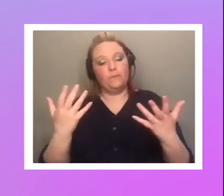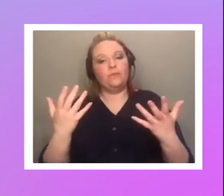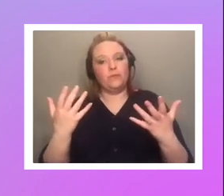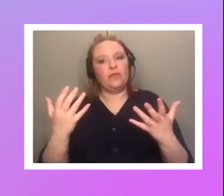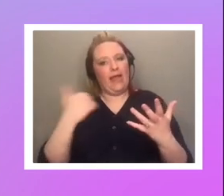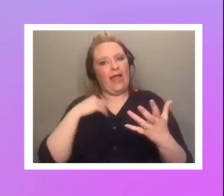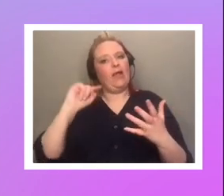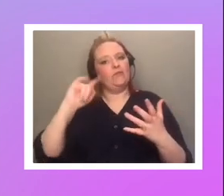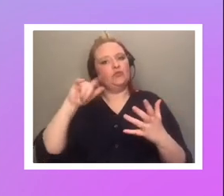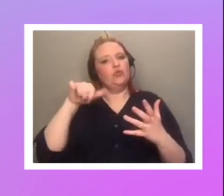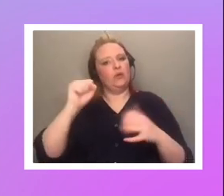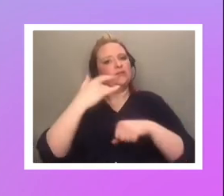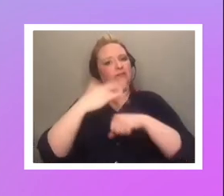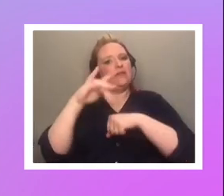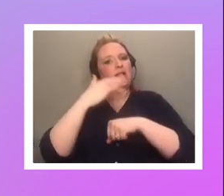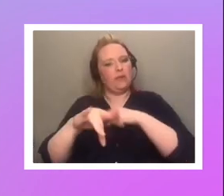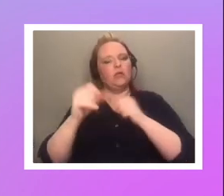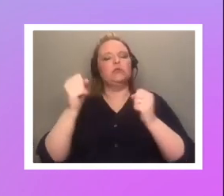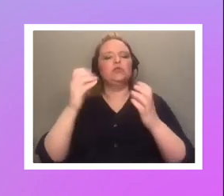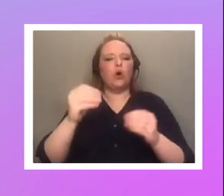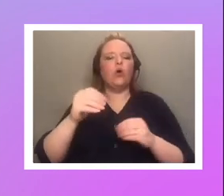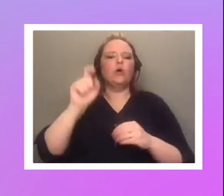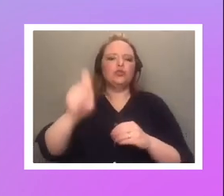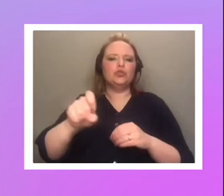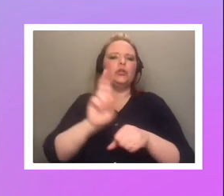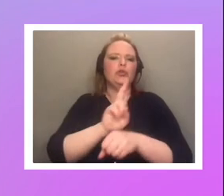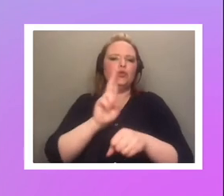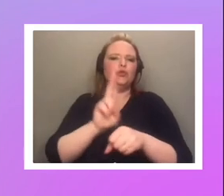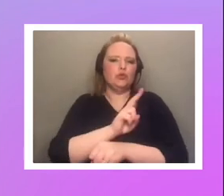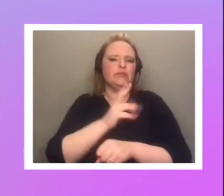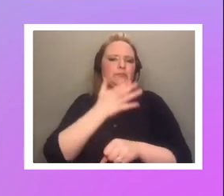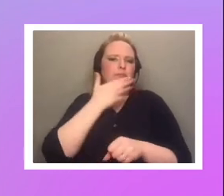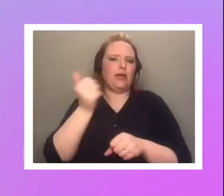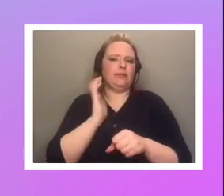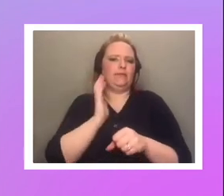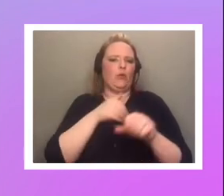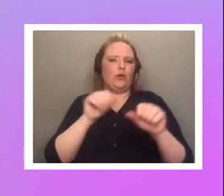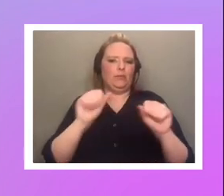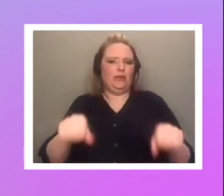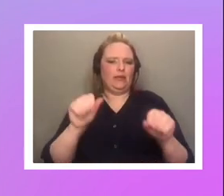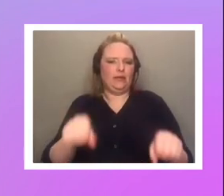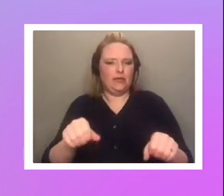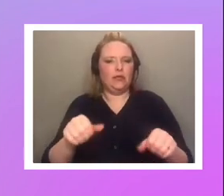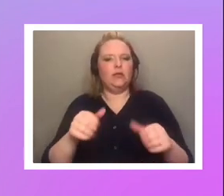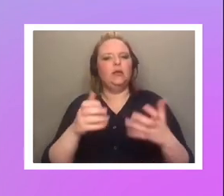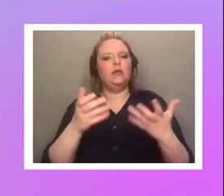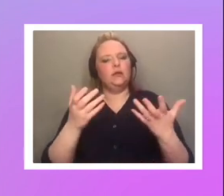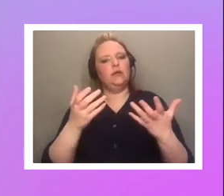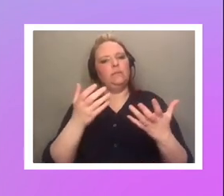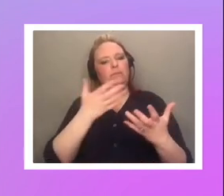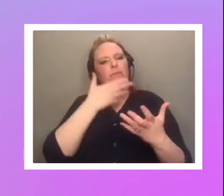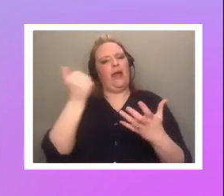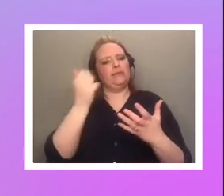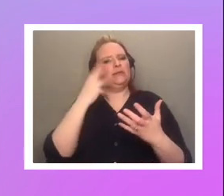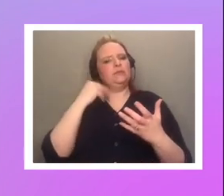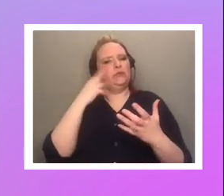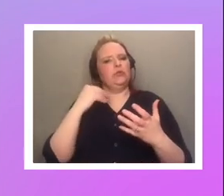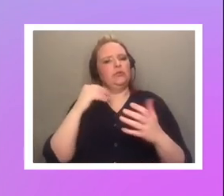these tools available to us. So we absolutely should use them to the best of our abilities and, you know, to make the best experiences we